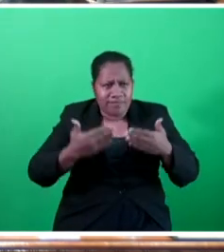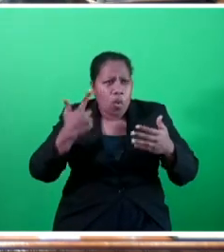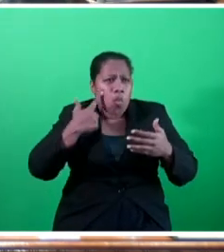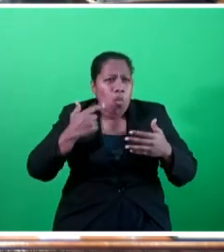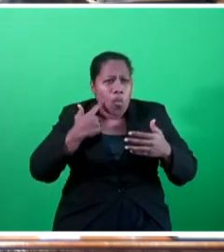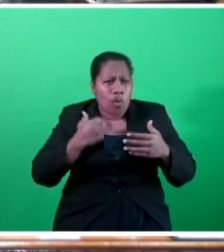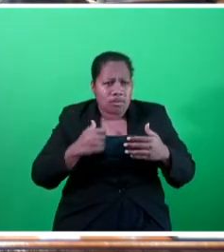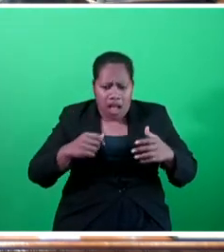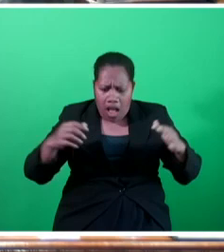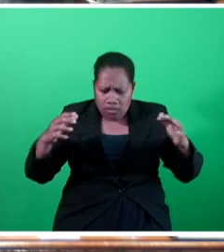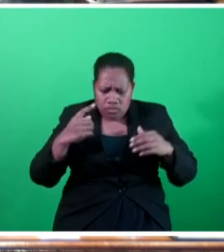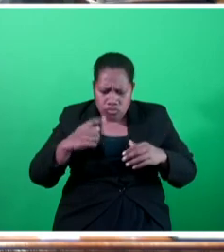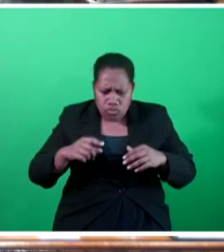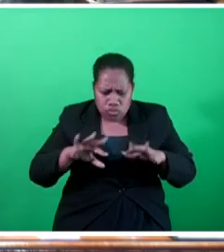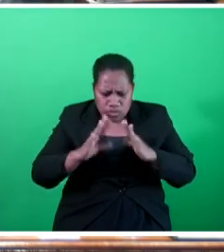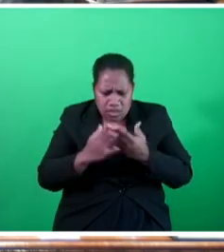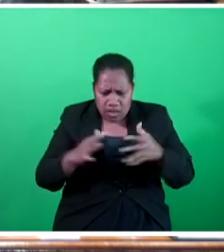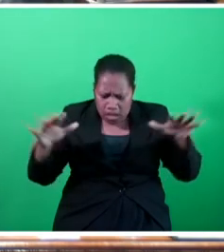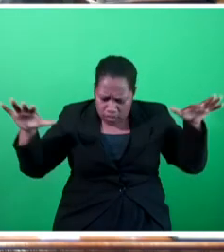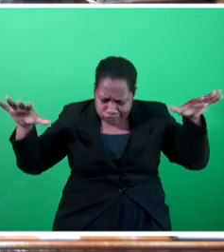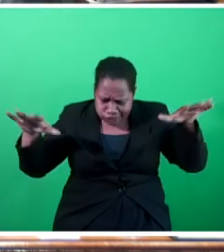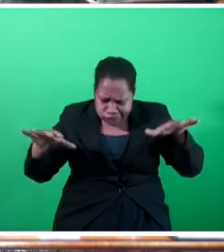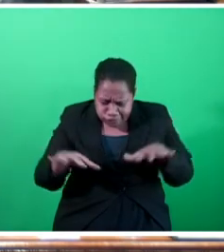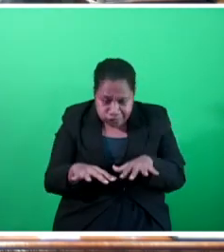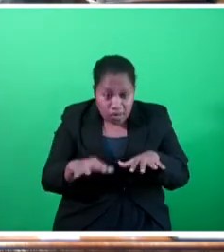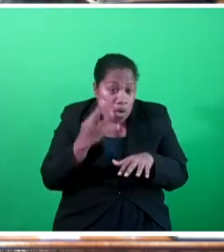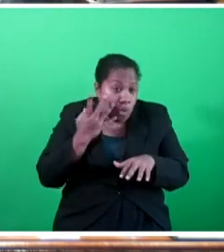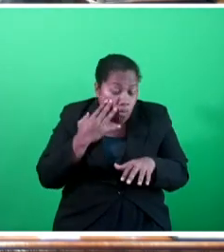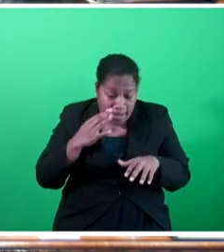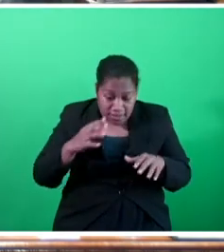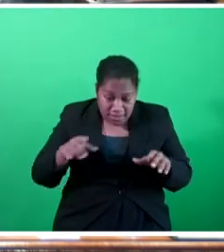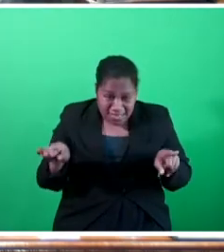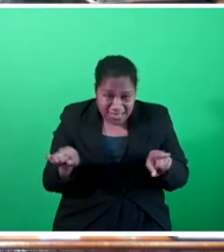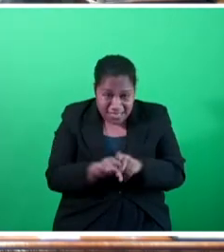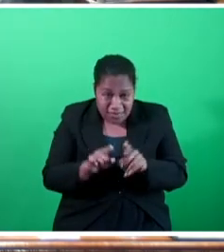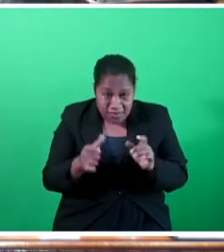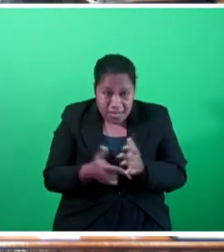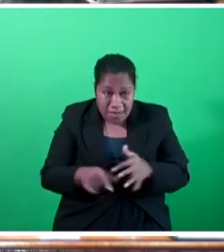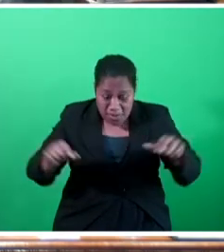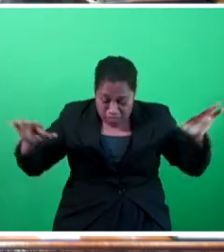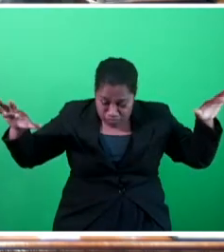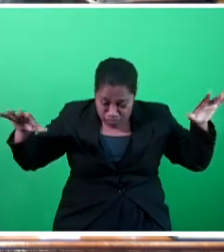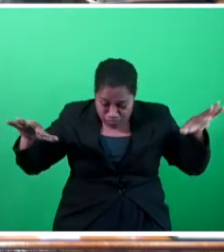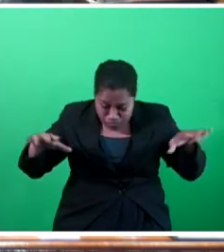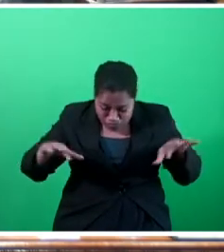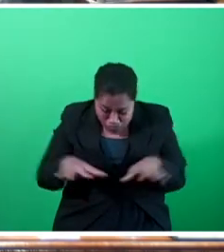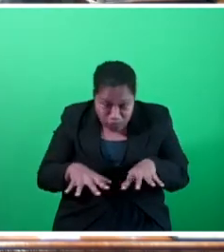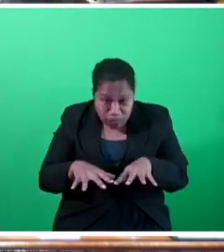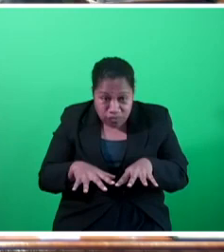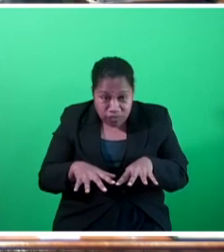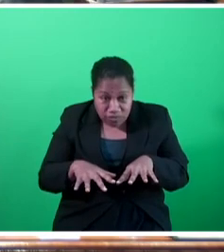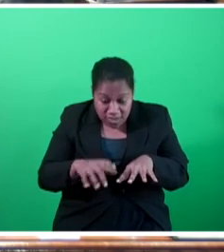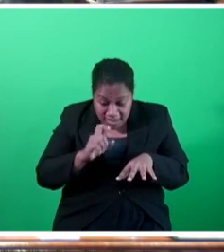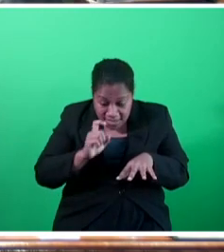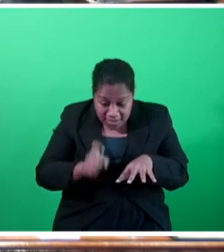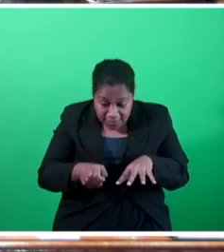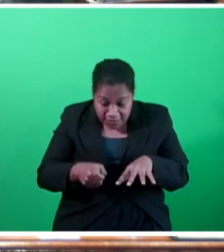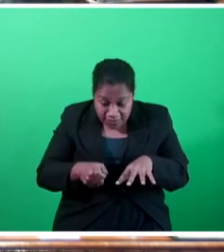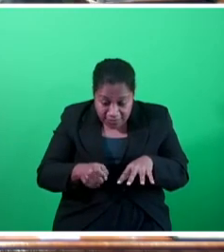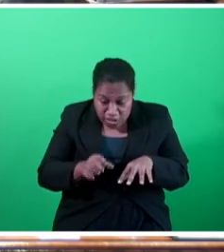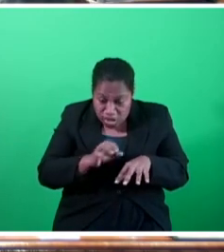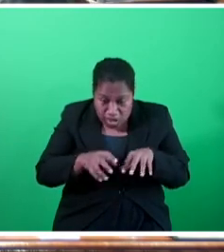one point in time, and therefore when you have sudden gushes of water coming down, if your conveyance level is not great, it'll obviously spill over into